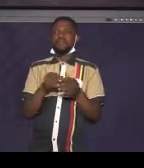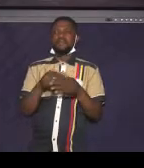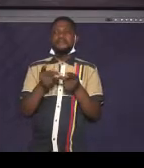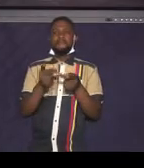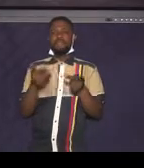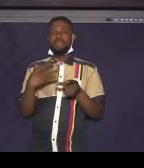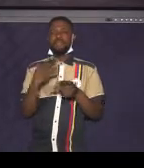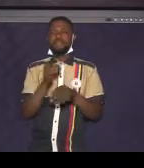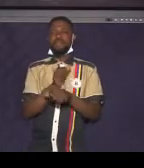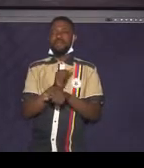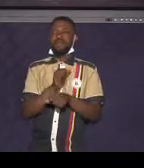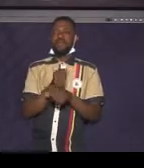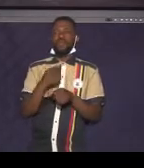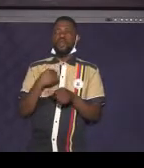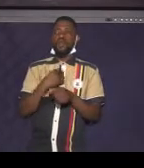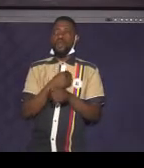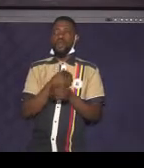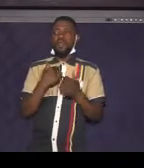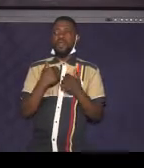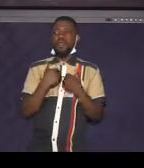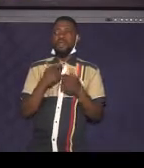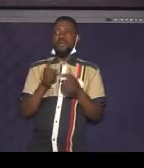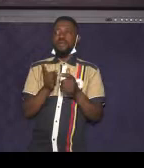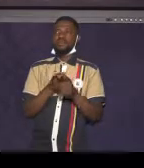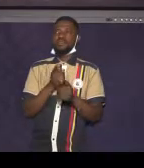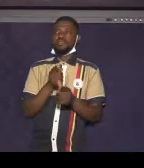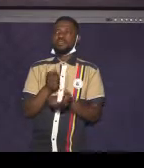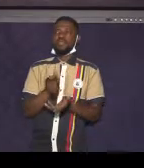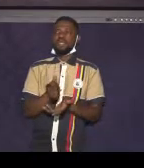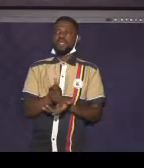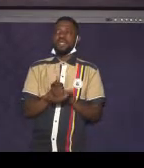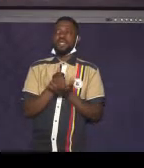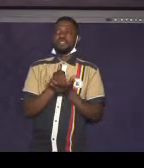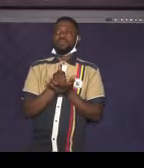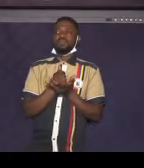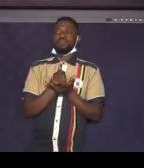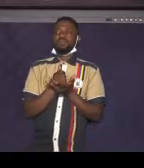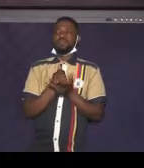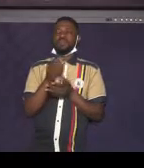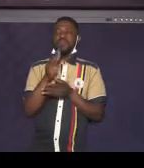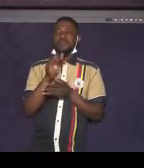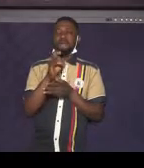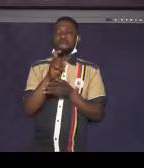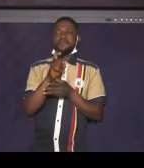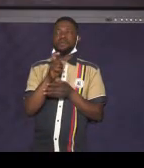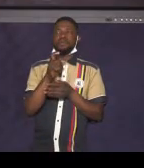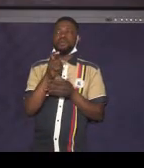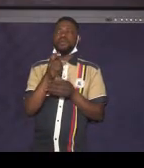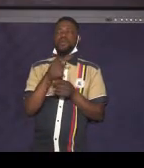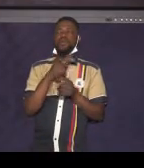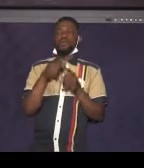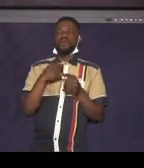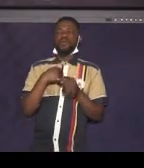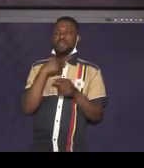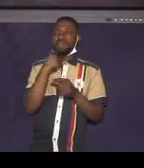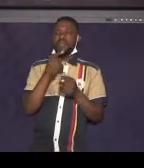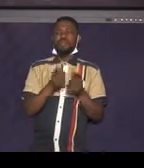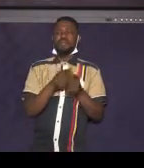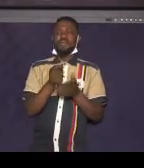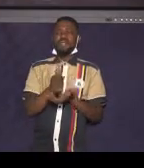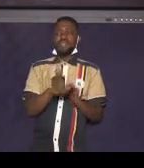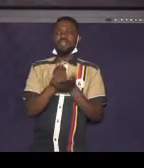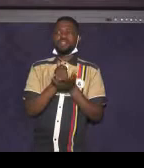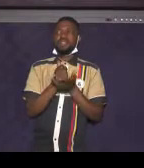of work, we have what we call first aid box. And when we say first aid, what do we